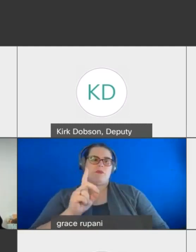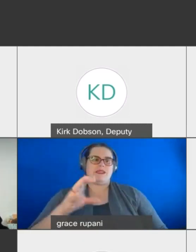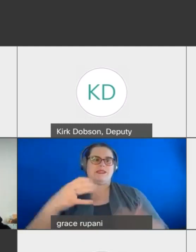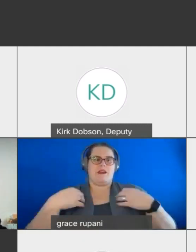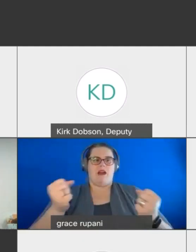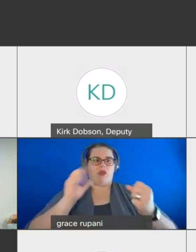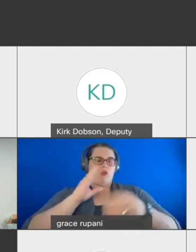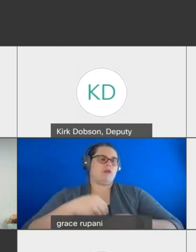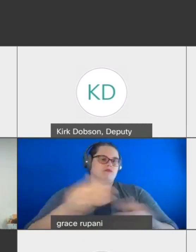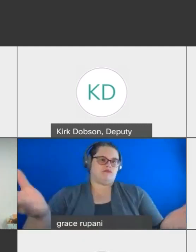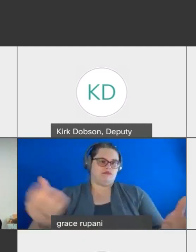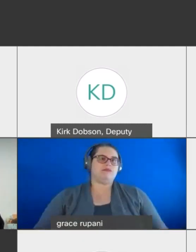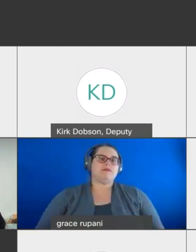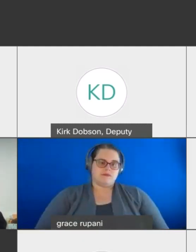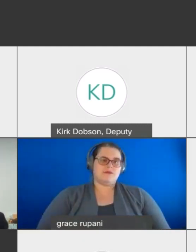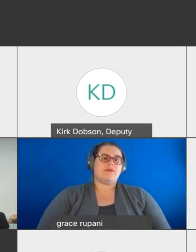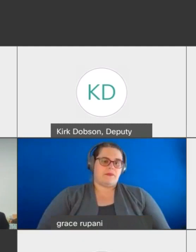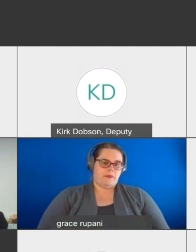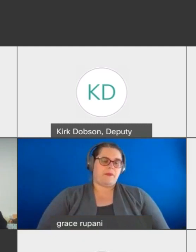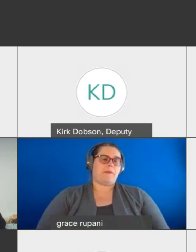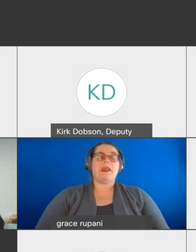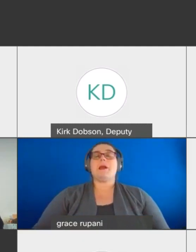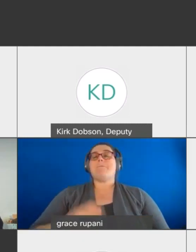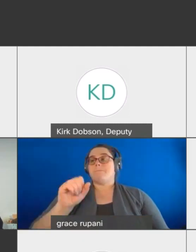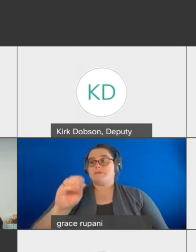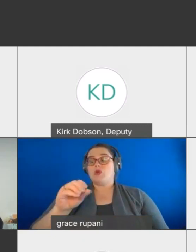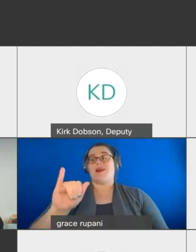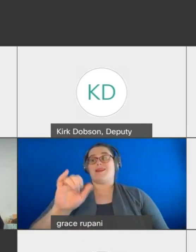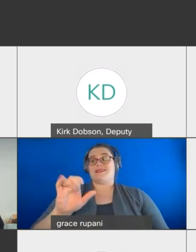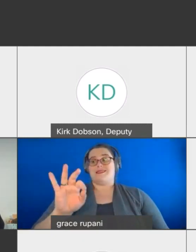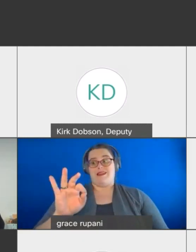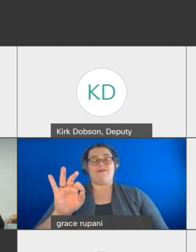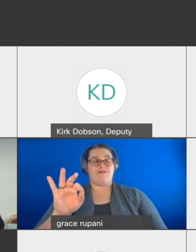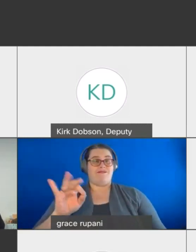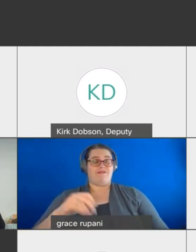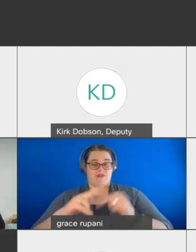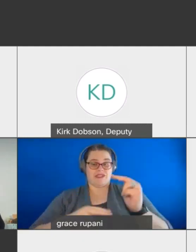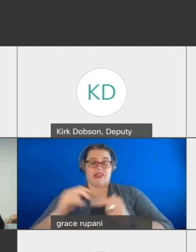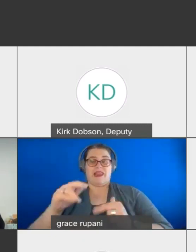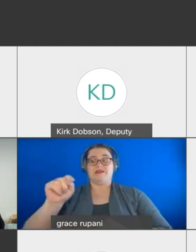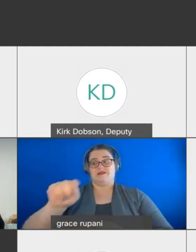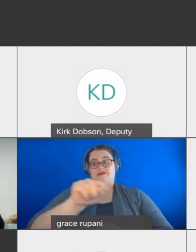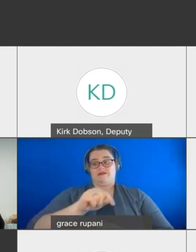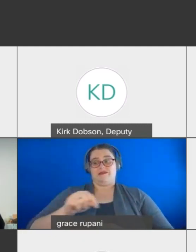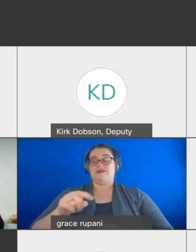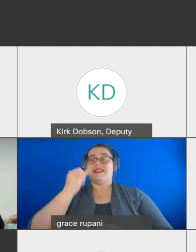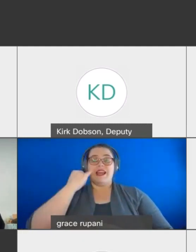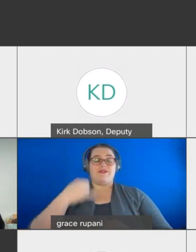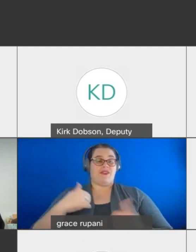in intermediate care facilities, just like the rest of us, can begin to, especially those who are fully